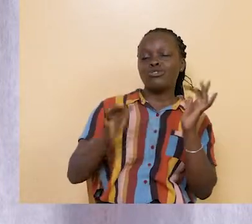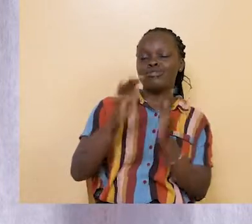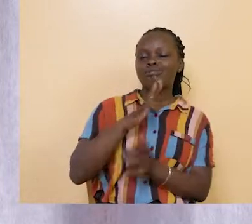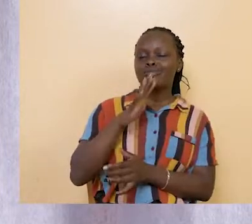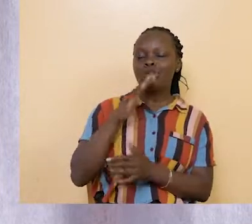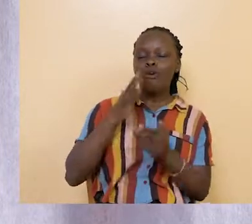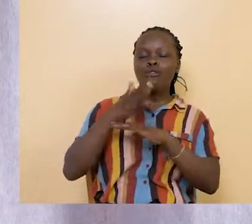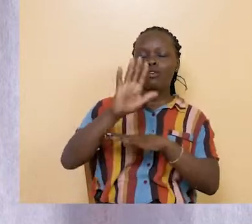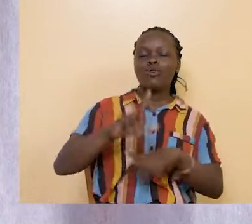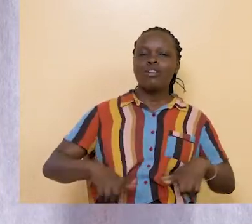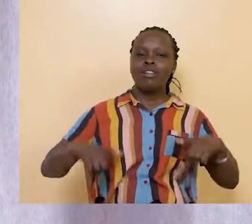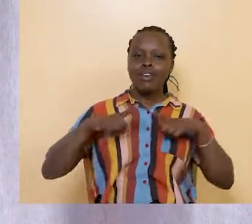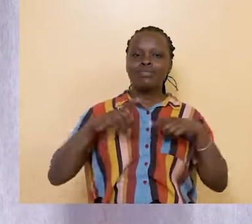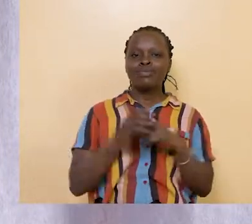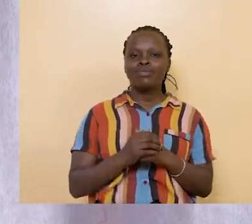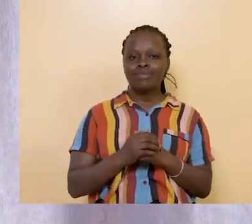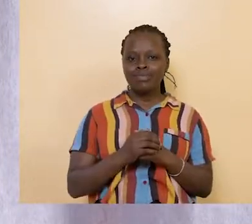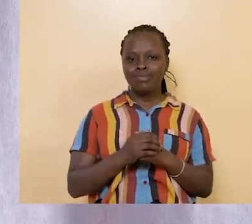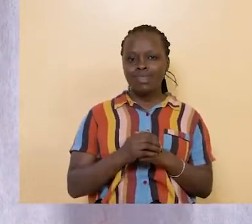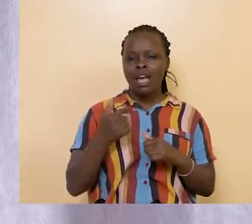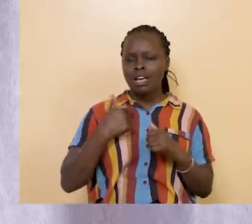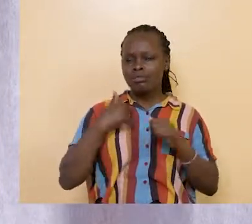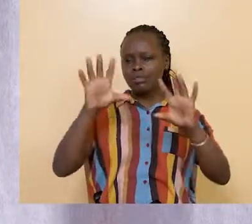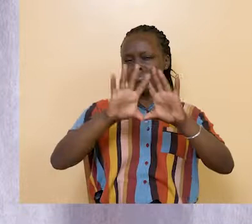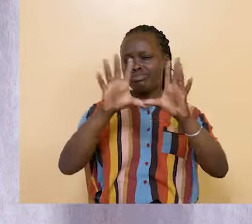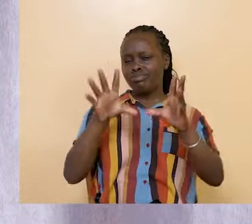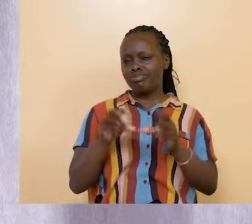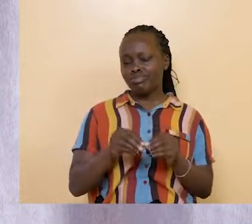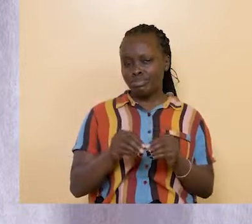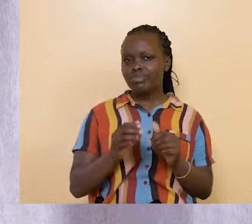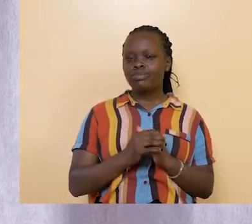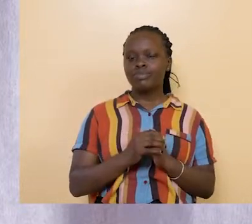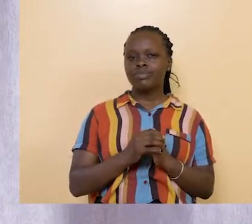has spoken over your life. As I bring this to a conclusion,